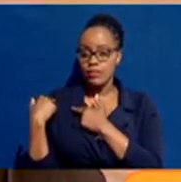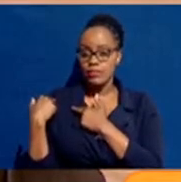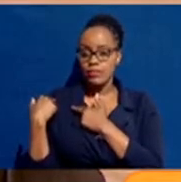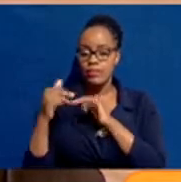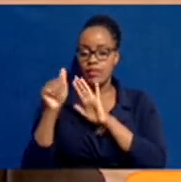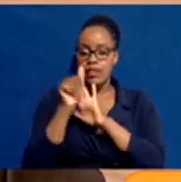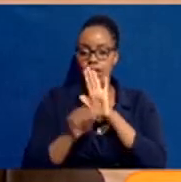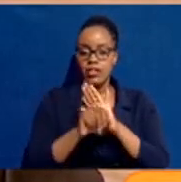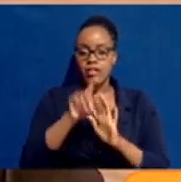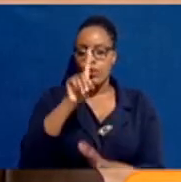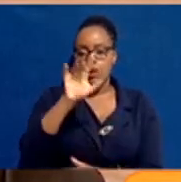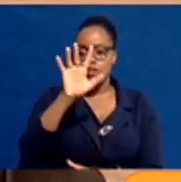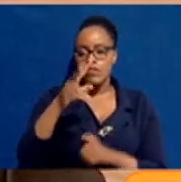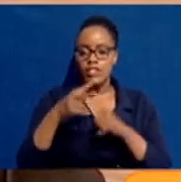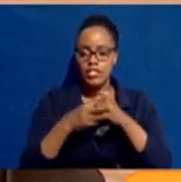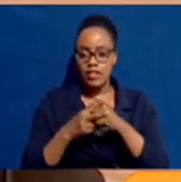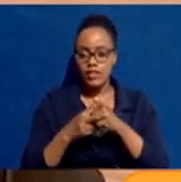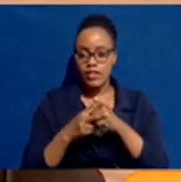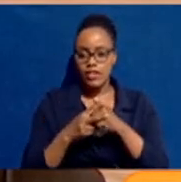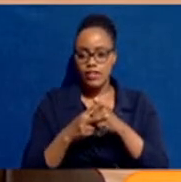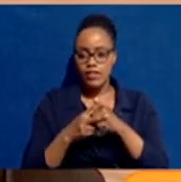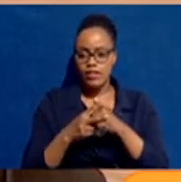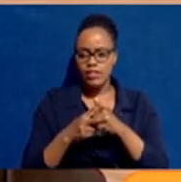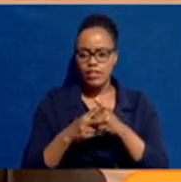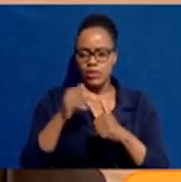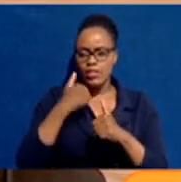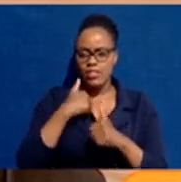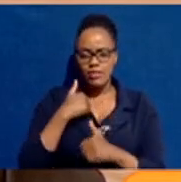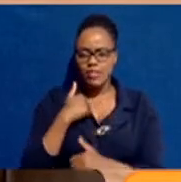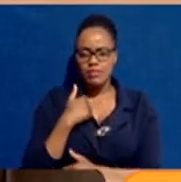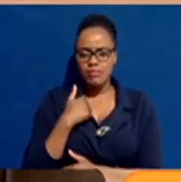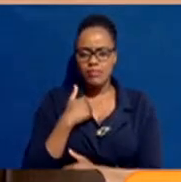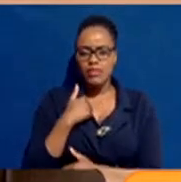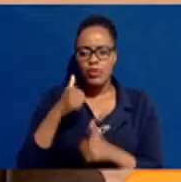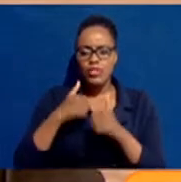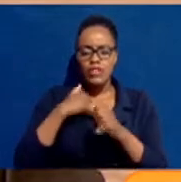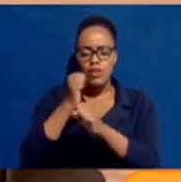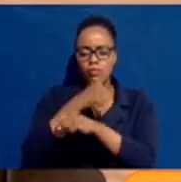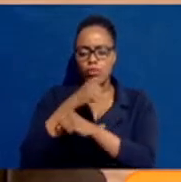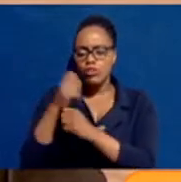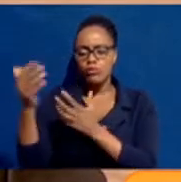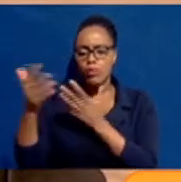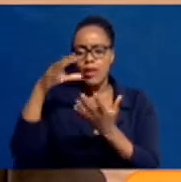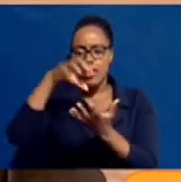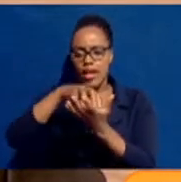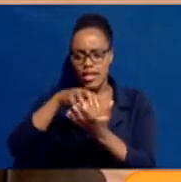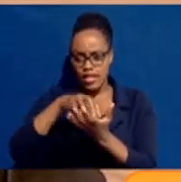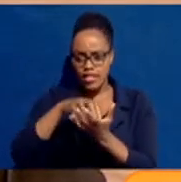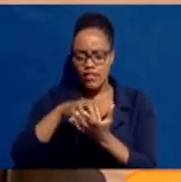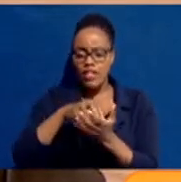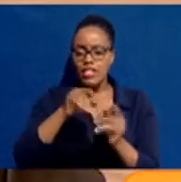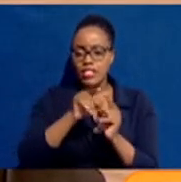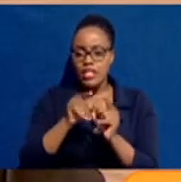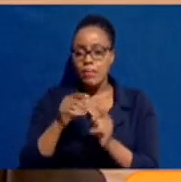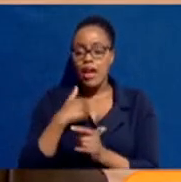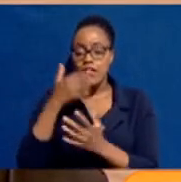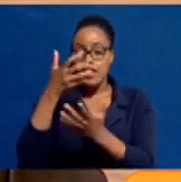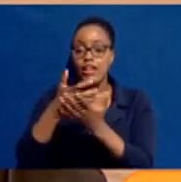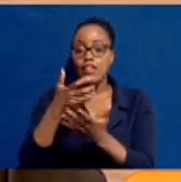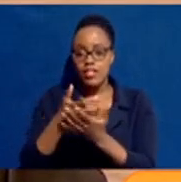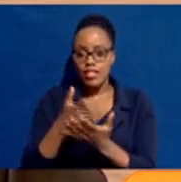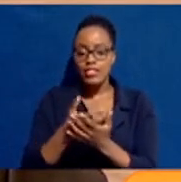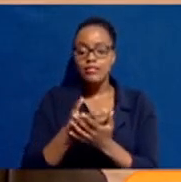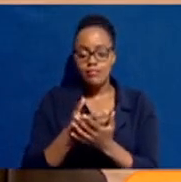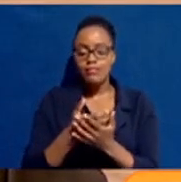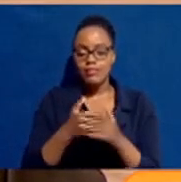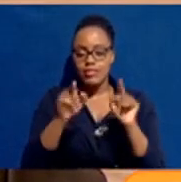Article 157 in its entirety. One cannot prefer charges in anticipation of evidence,